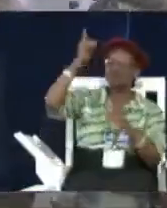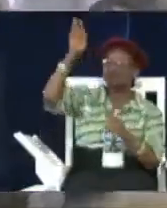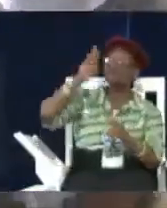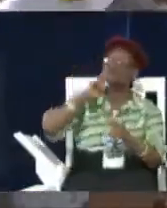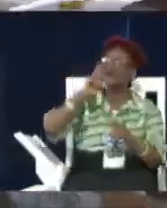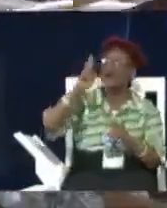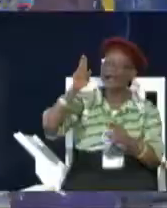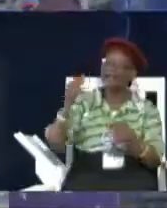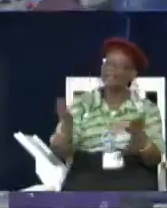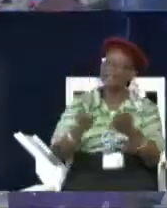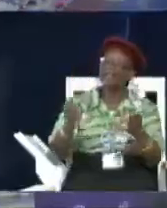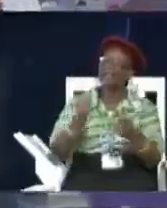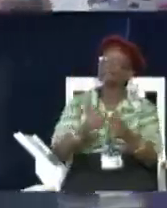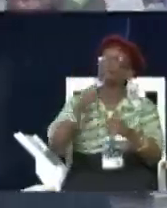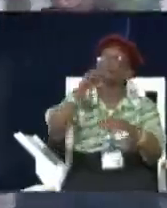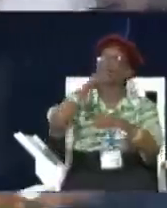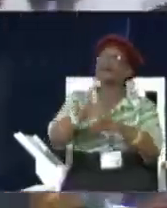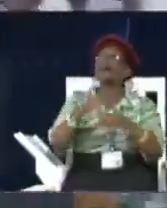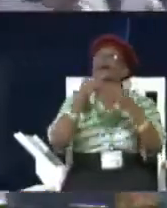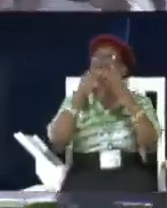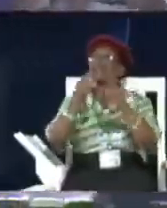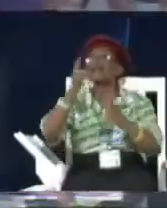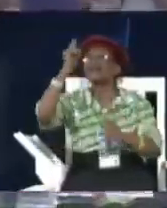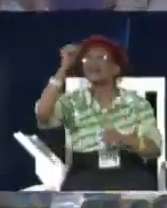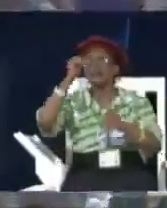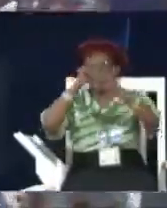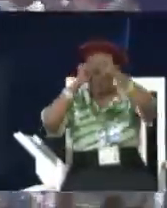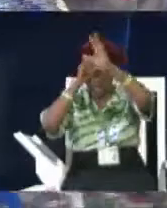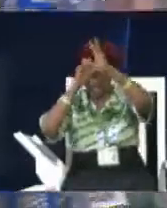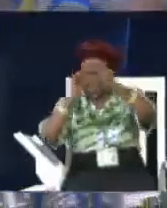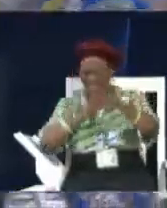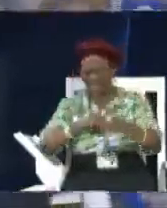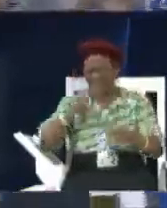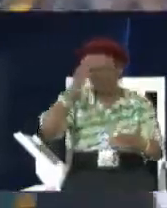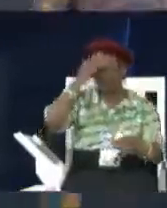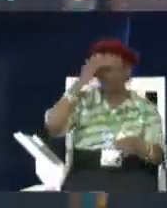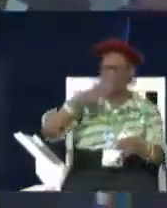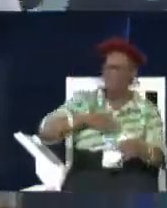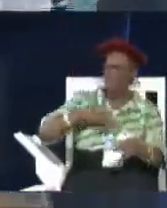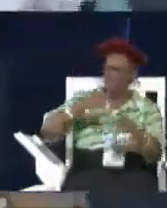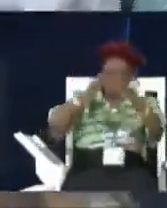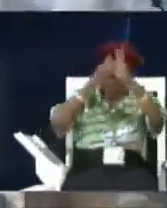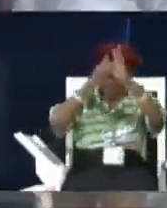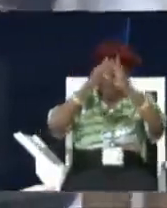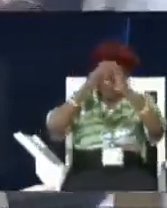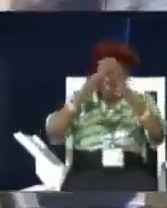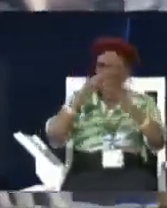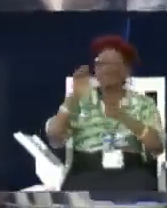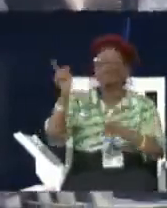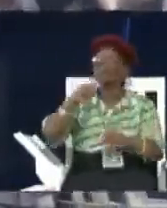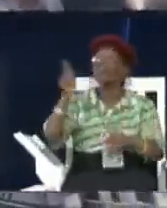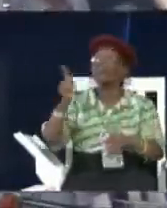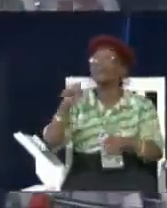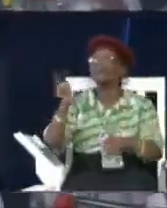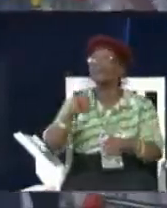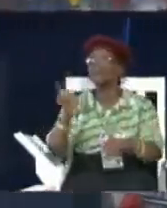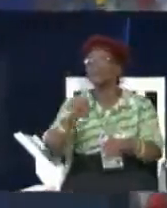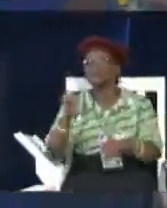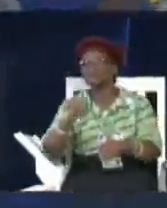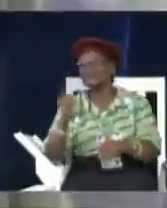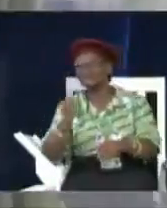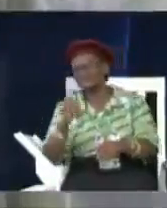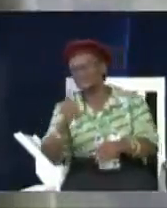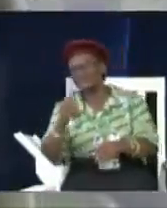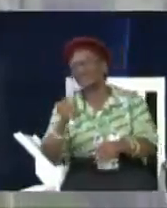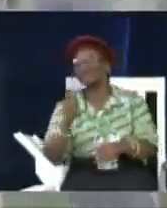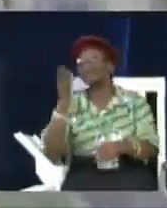light as a garment. I know my Father dwells in light that no man can